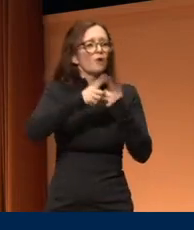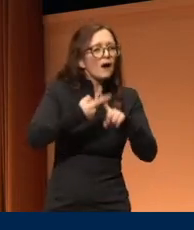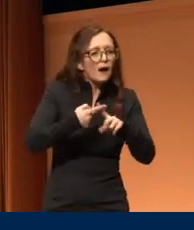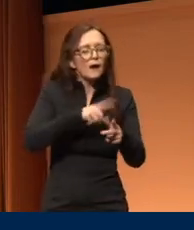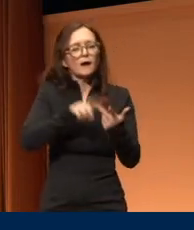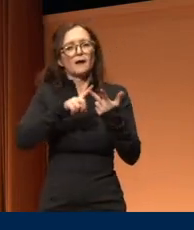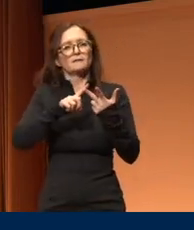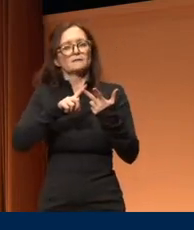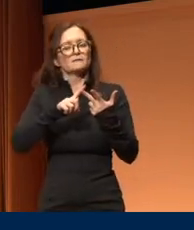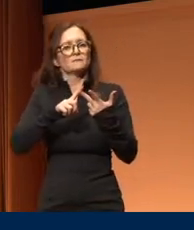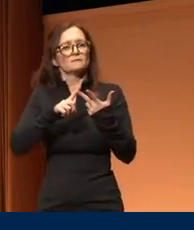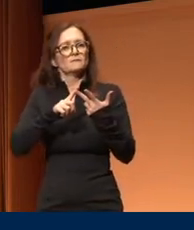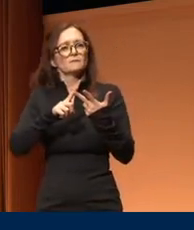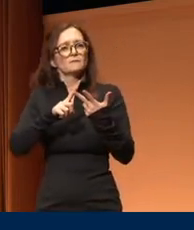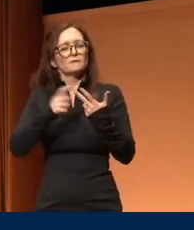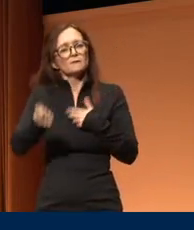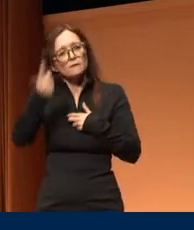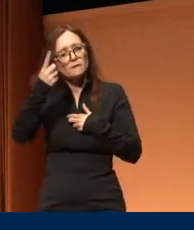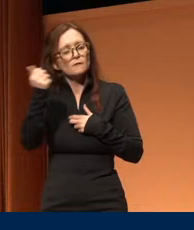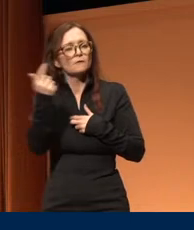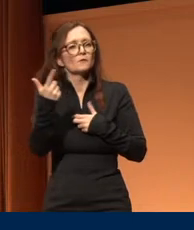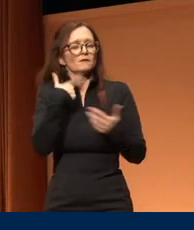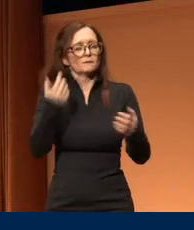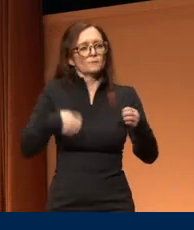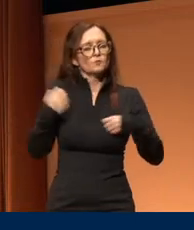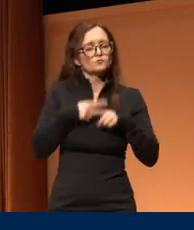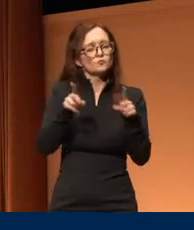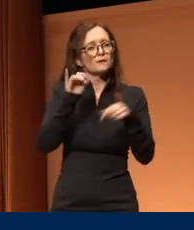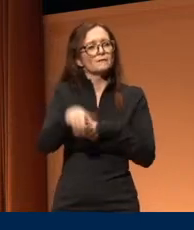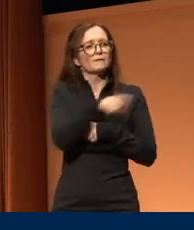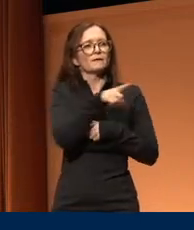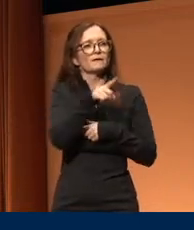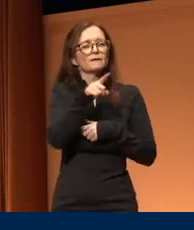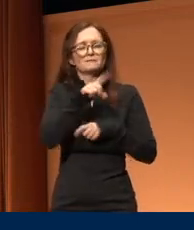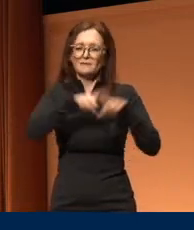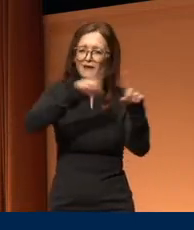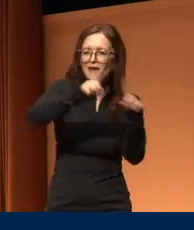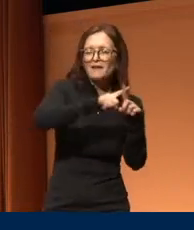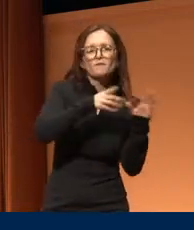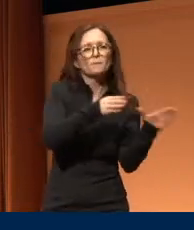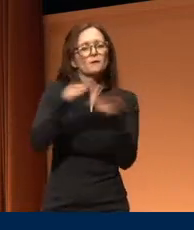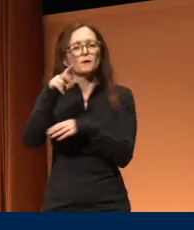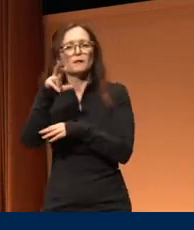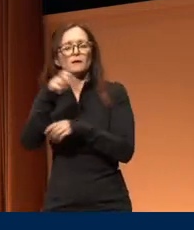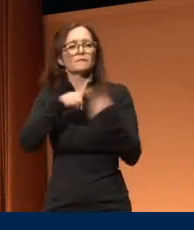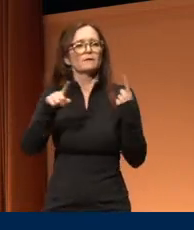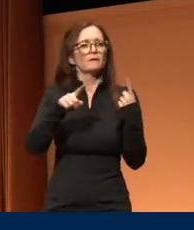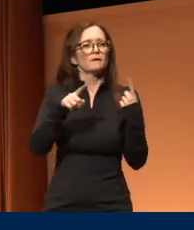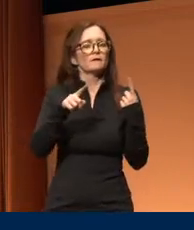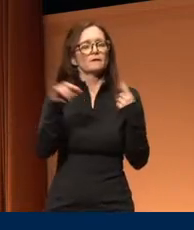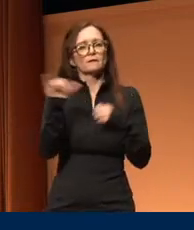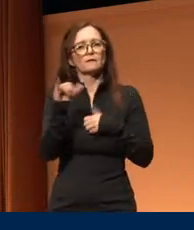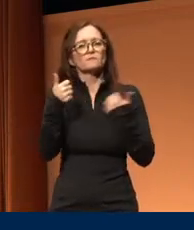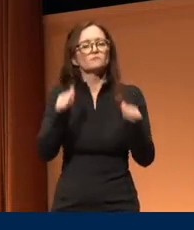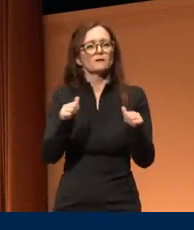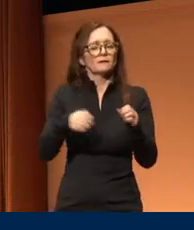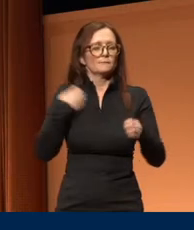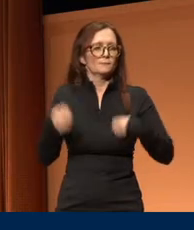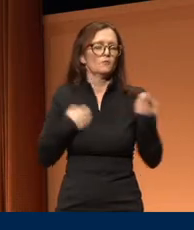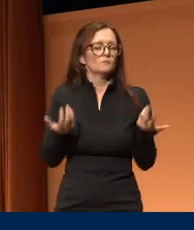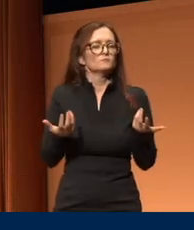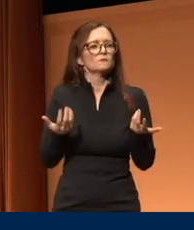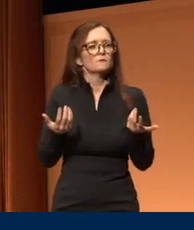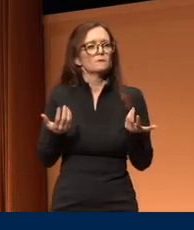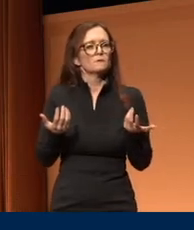may fall. I understand all these other emotions as derivative forms of love, even as they do not quite capture the full intensity of the emotions I